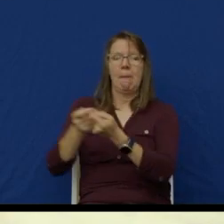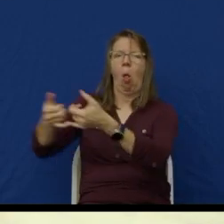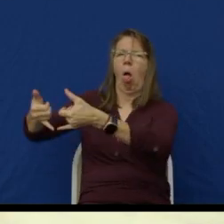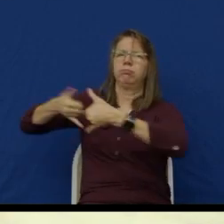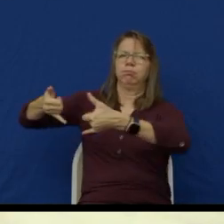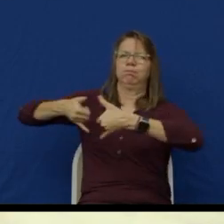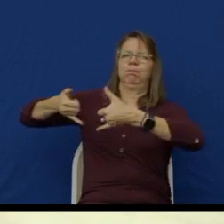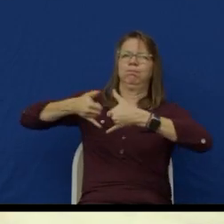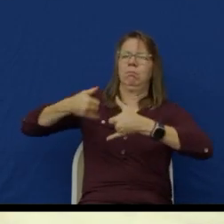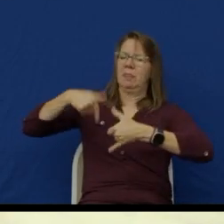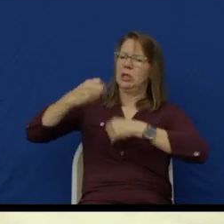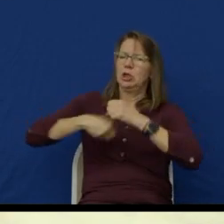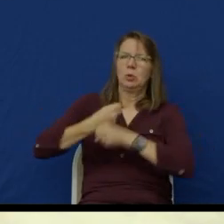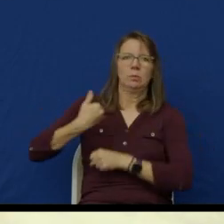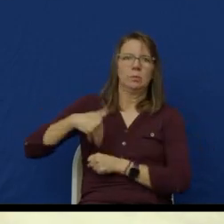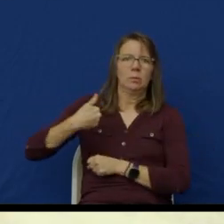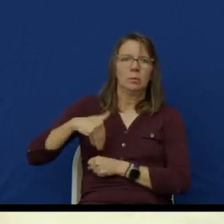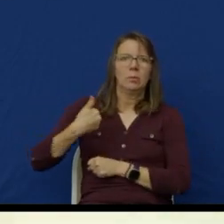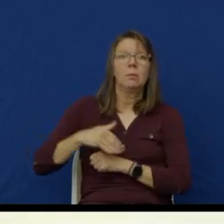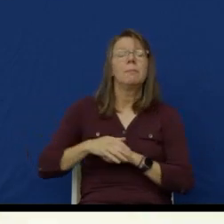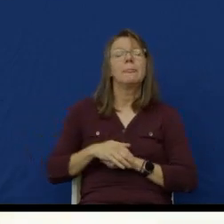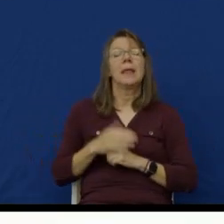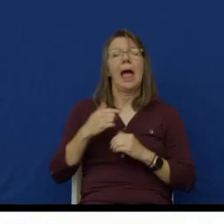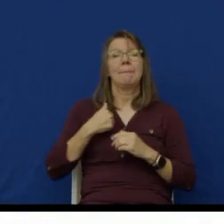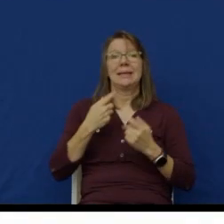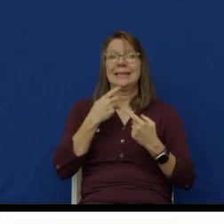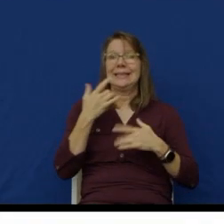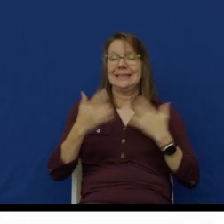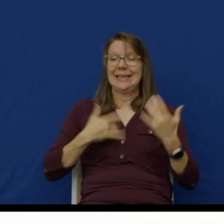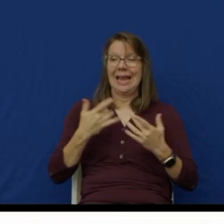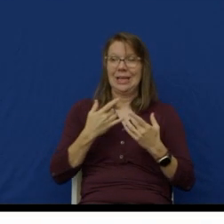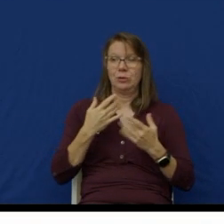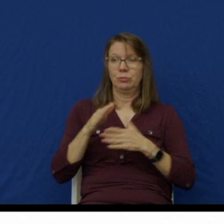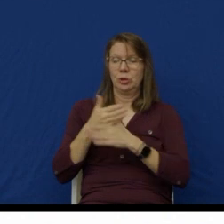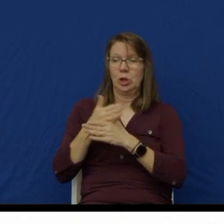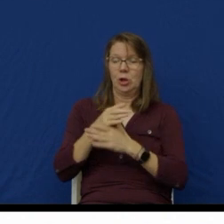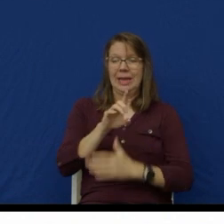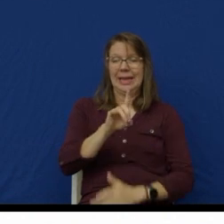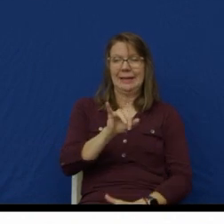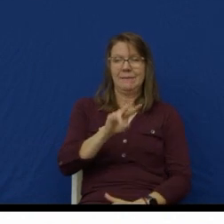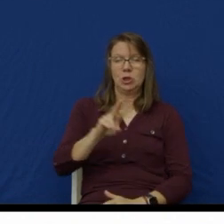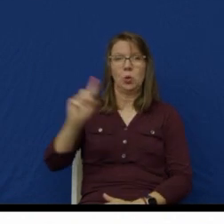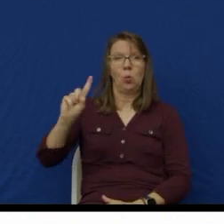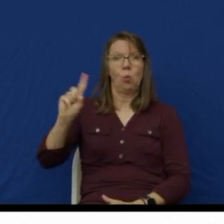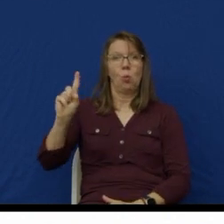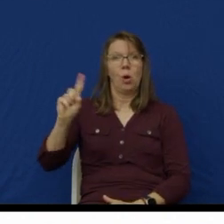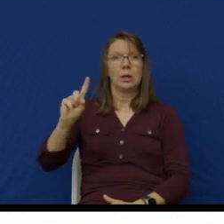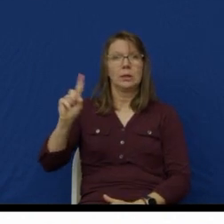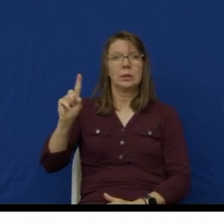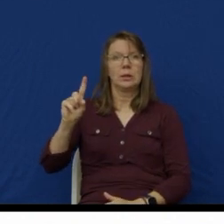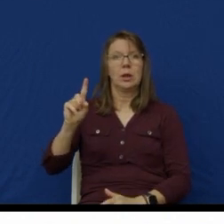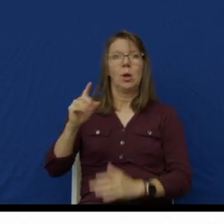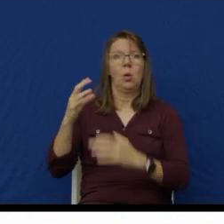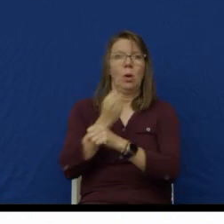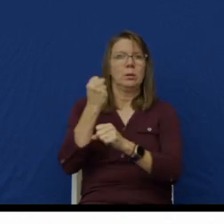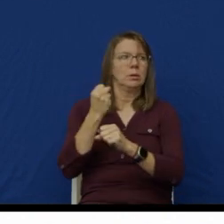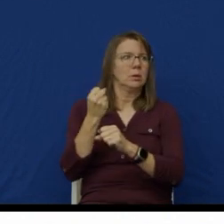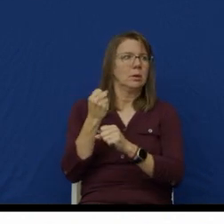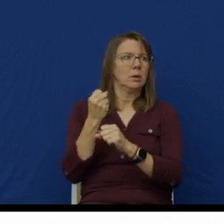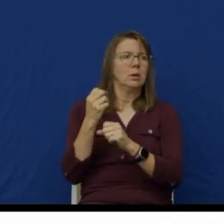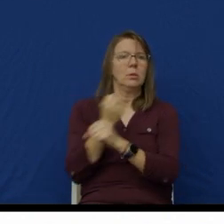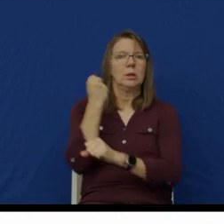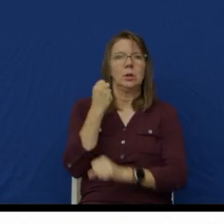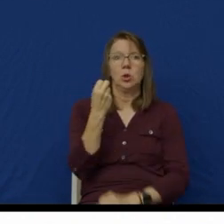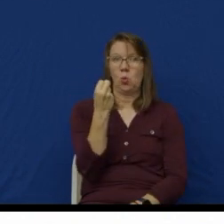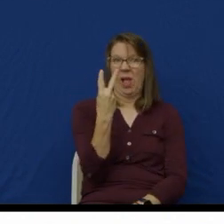So I'm excited to share that the Division I 12 different NISPRA awards in the 22-23 categories this